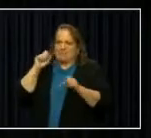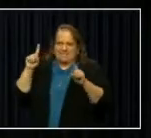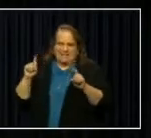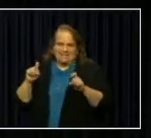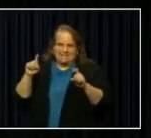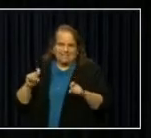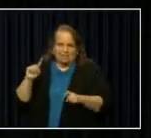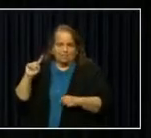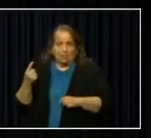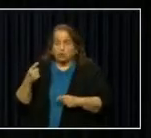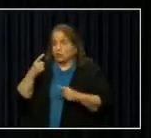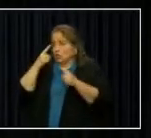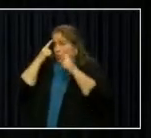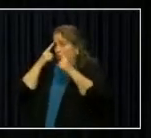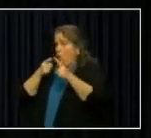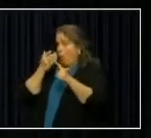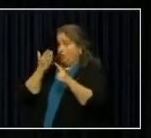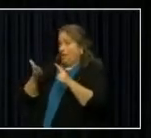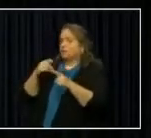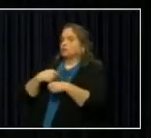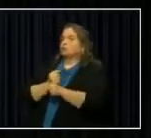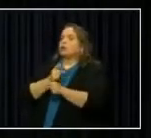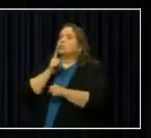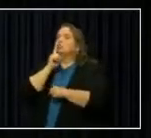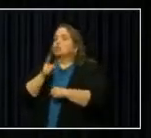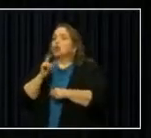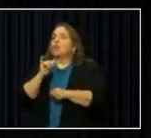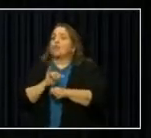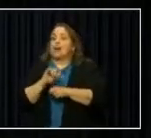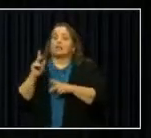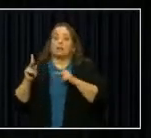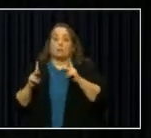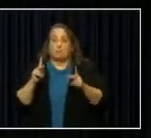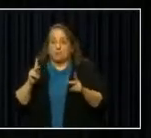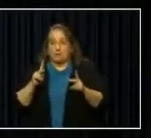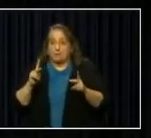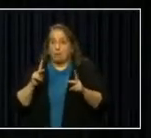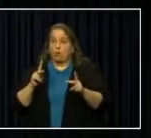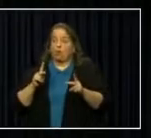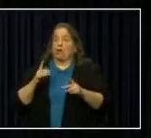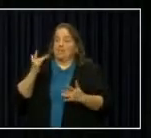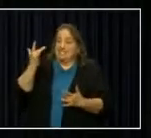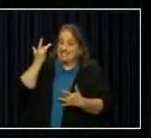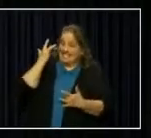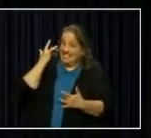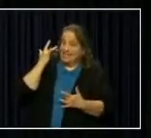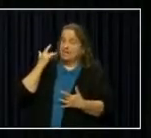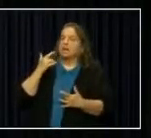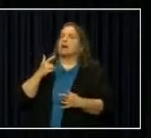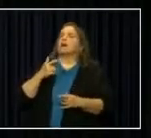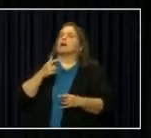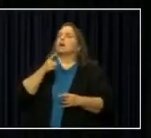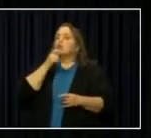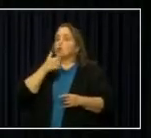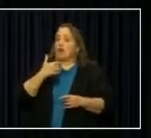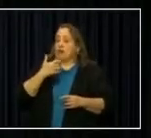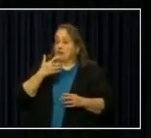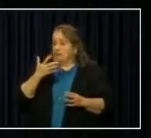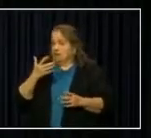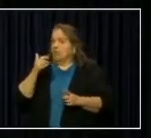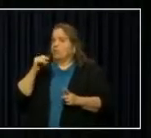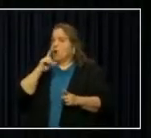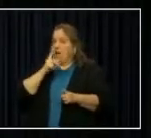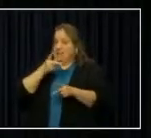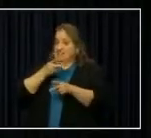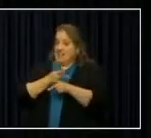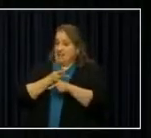first. The goal there is to make sure that when people come in and are sick, they may or may not have the coronavirus. Those that are taking